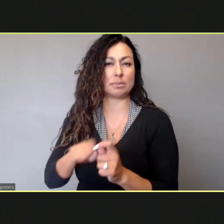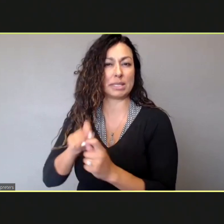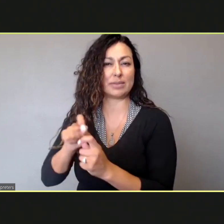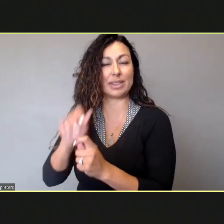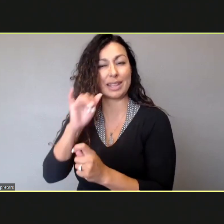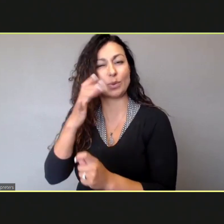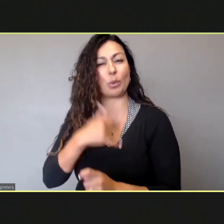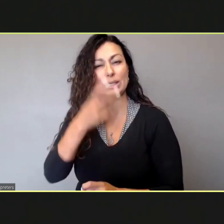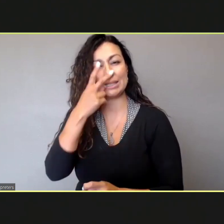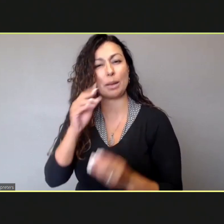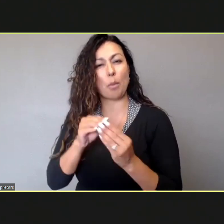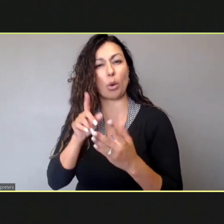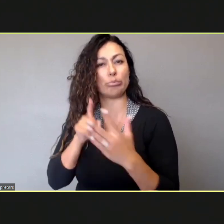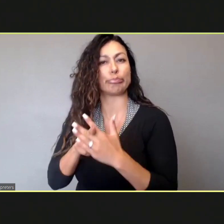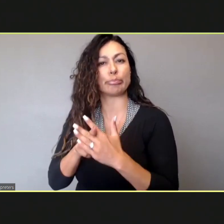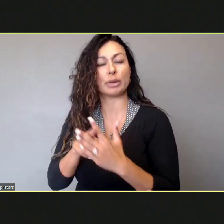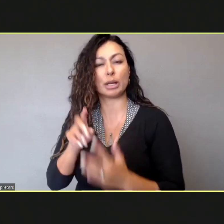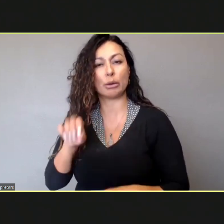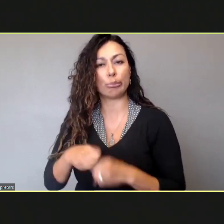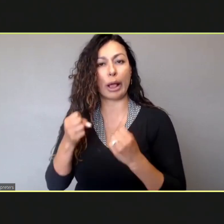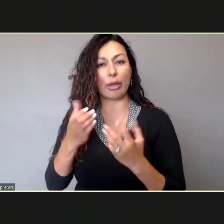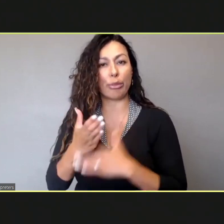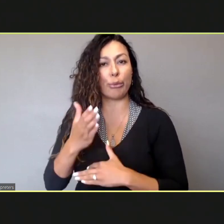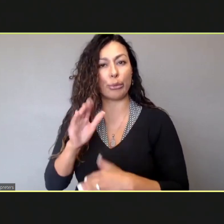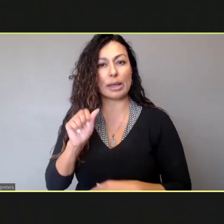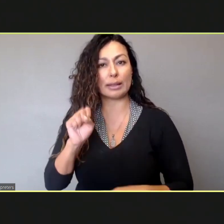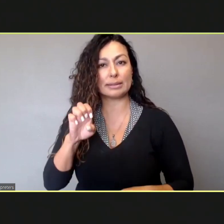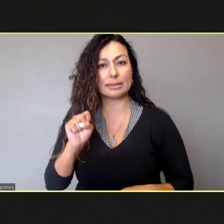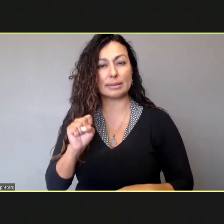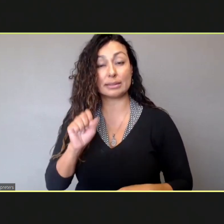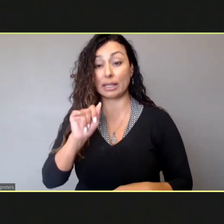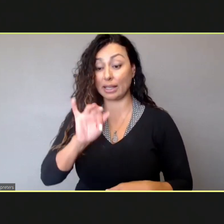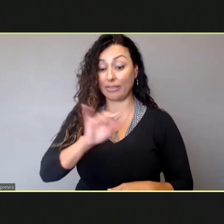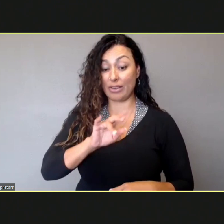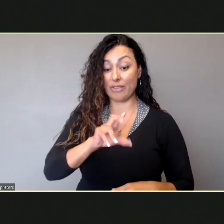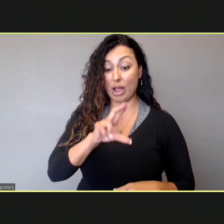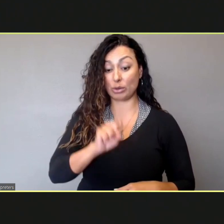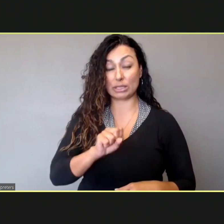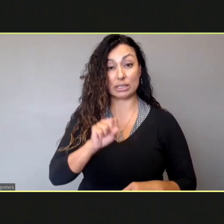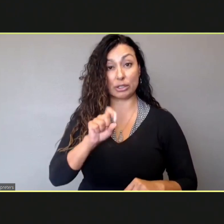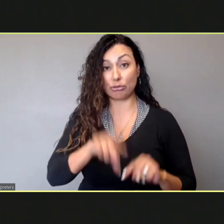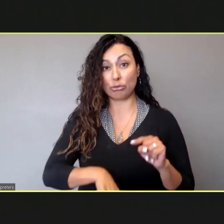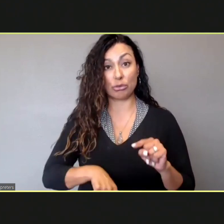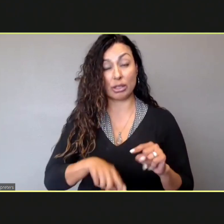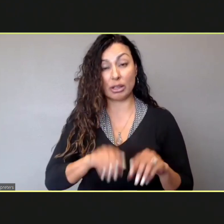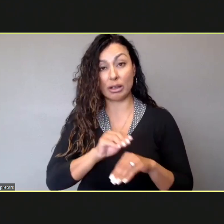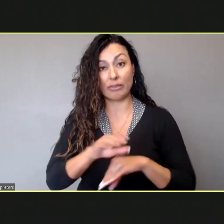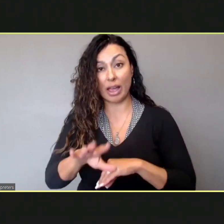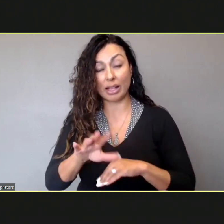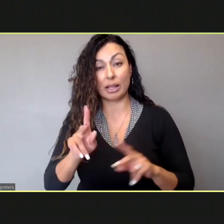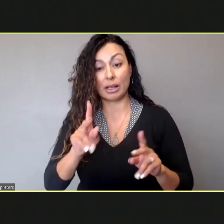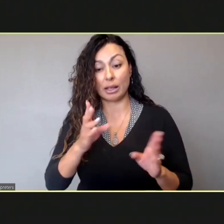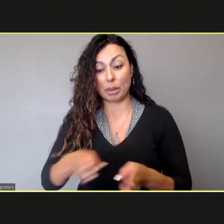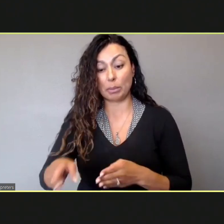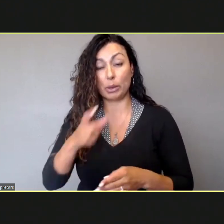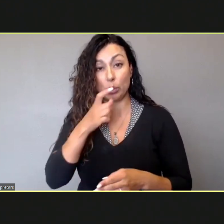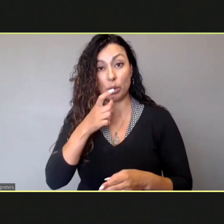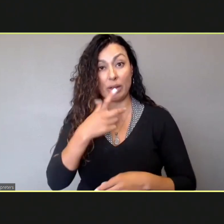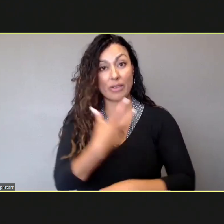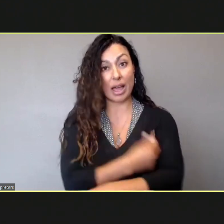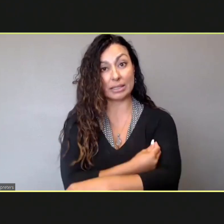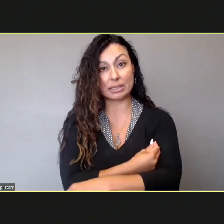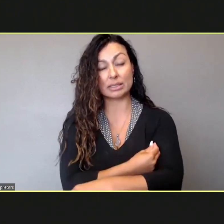cases, frankly, as the virus couldn't infect people who were vaccinated, so it had